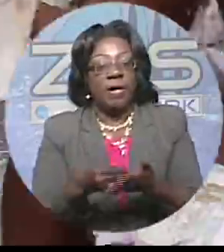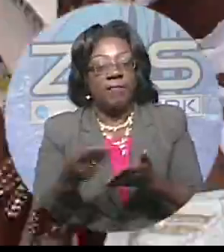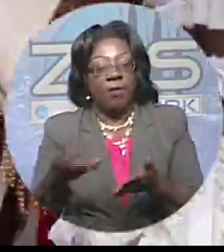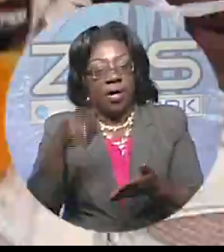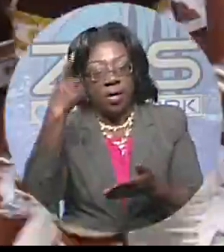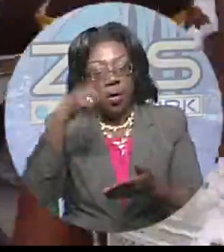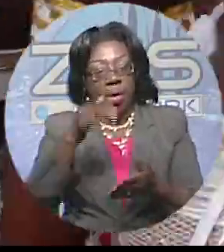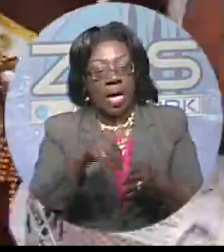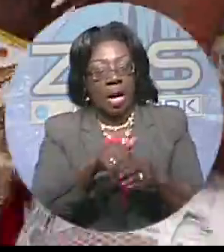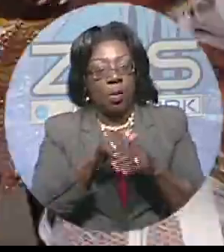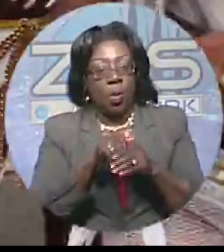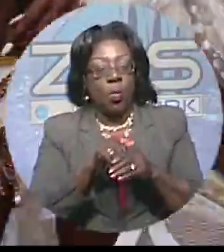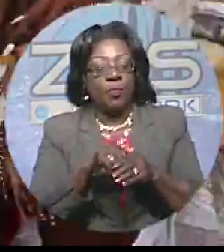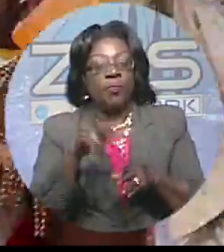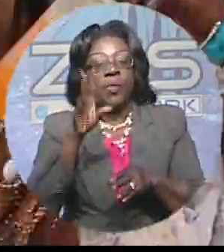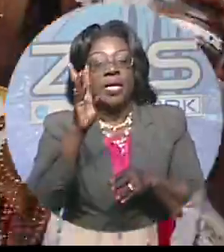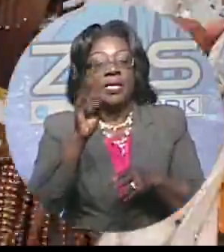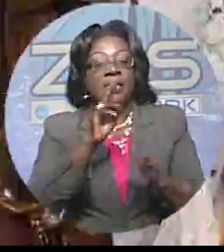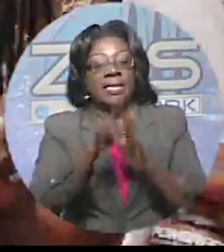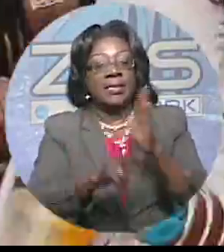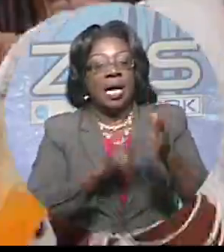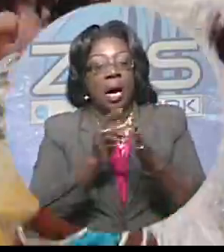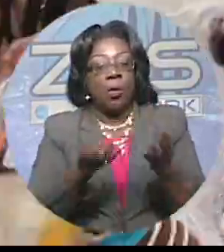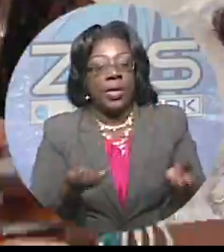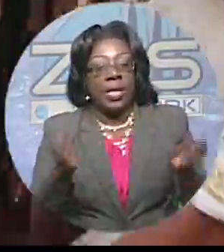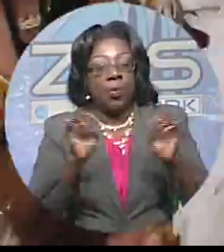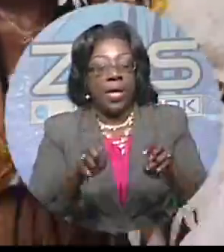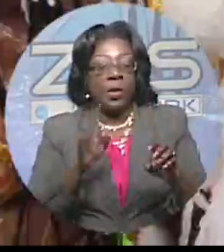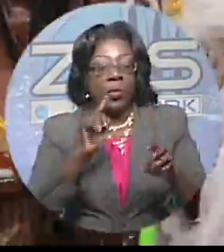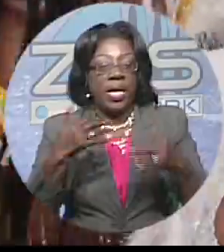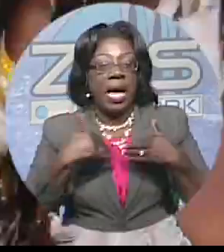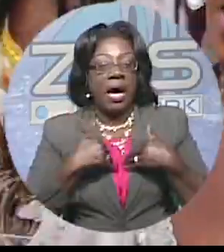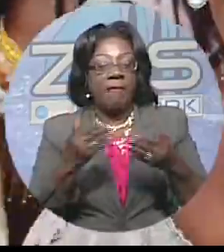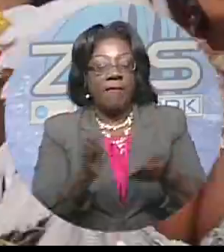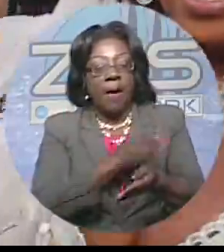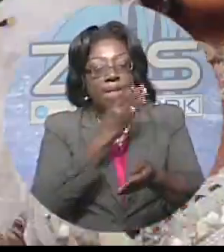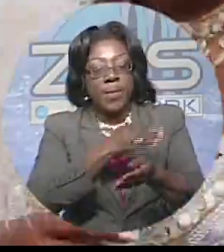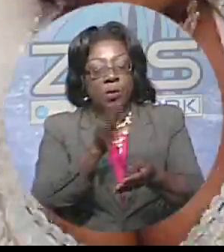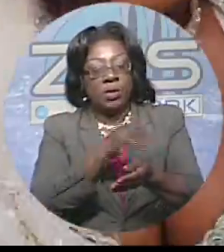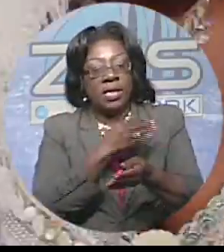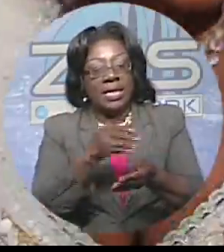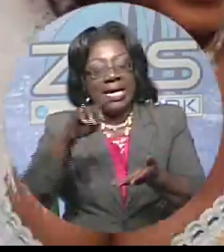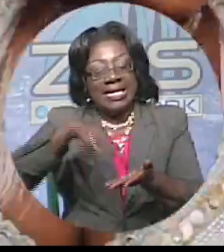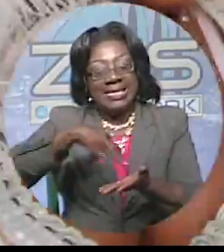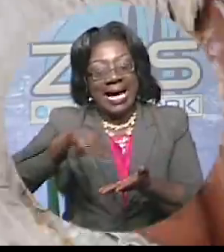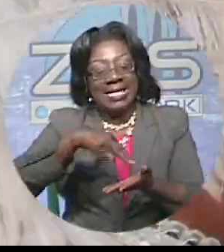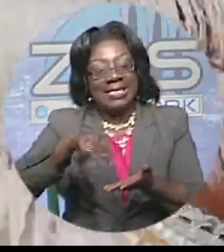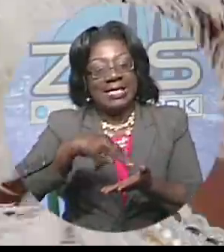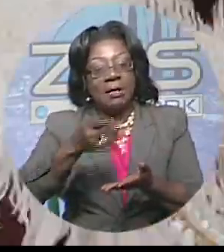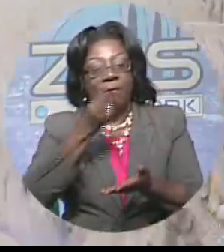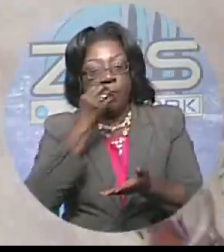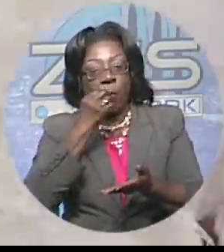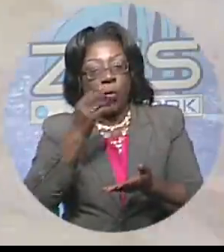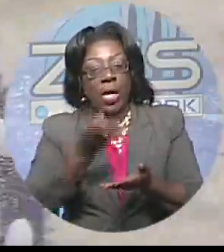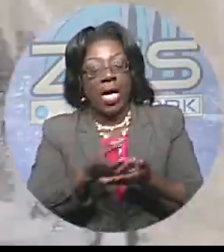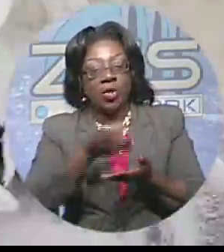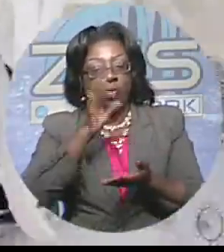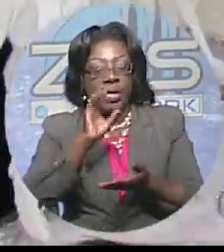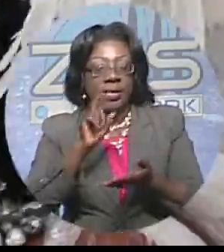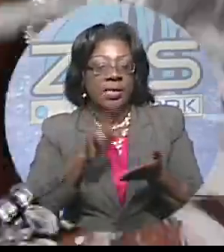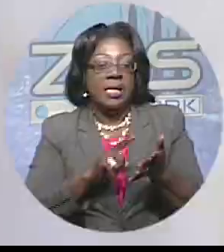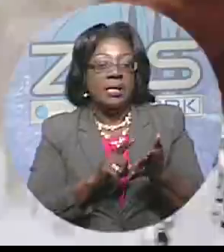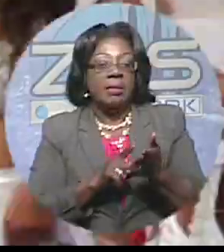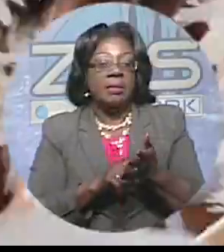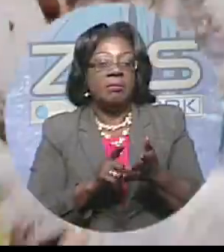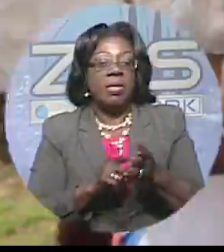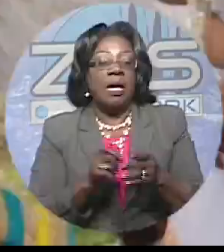The 6-hour event, which begins at 2 p.m., will include music, dancing, food, and drinks. This year, there are 25 registered road